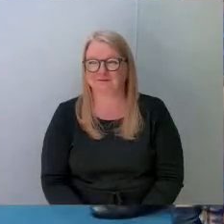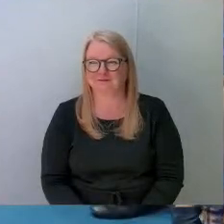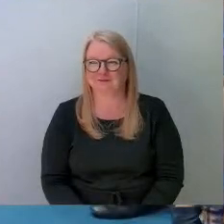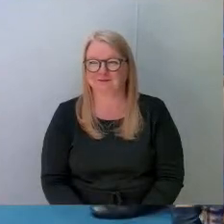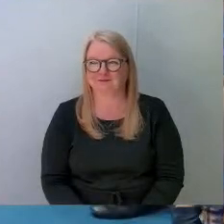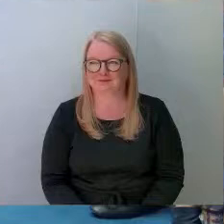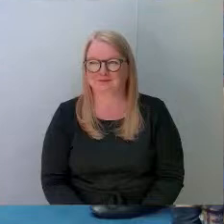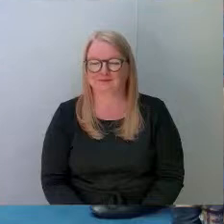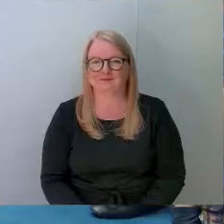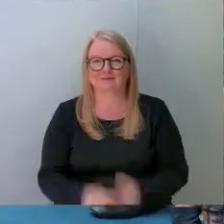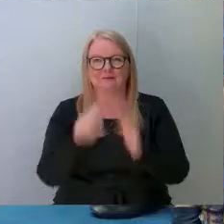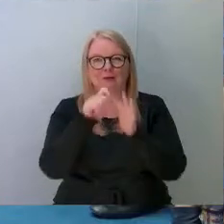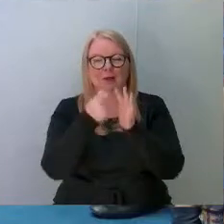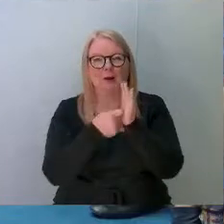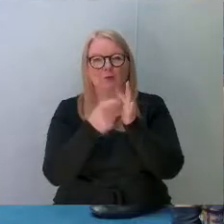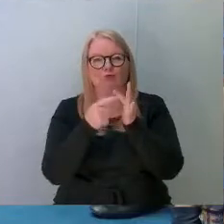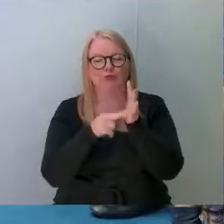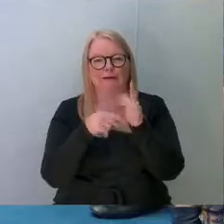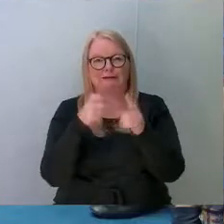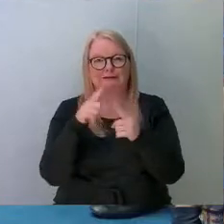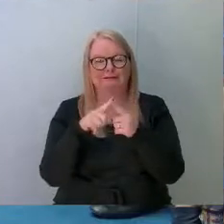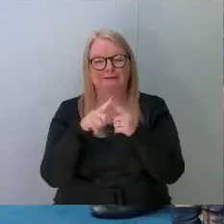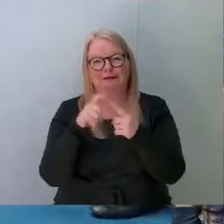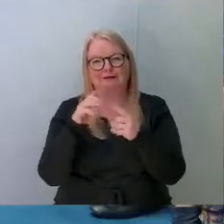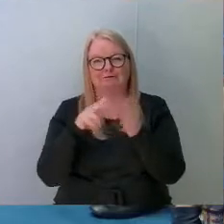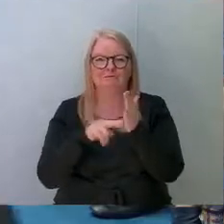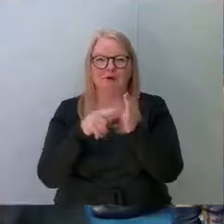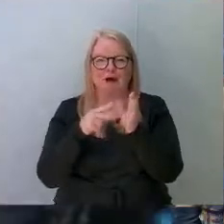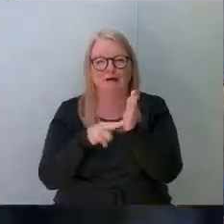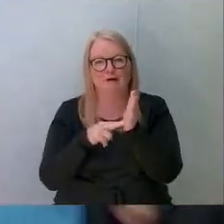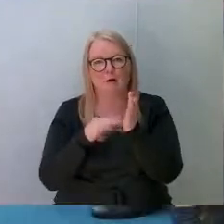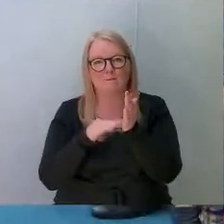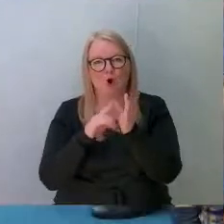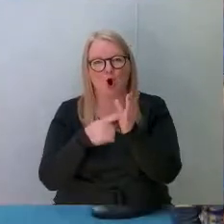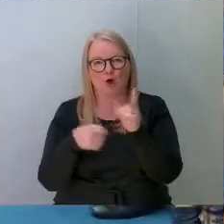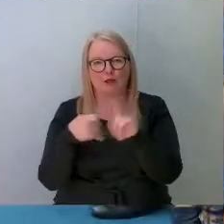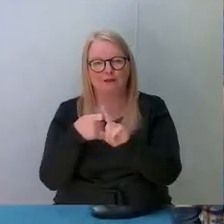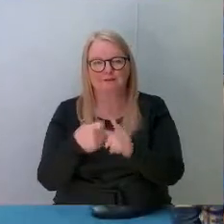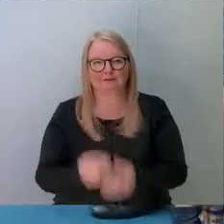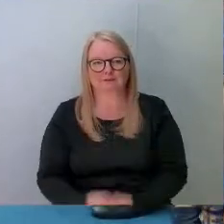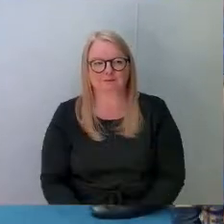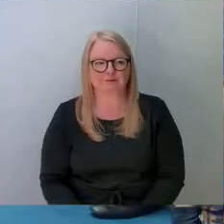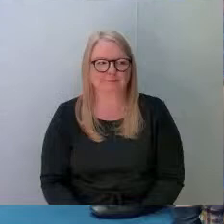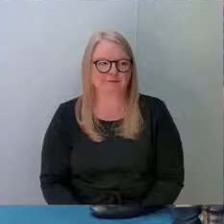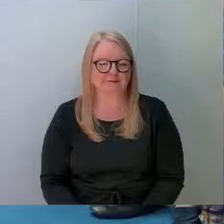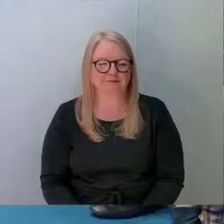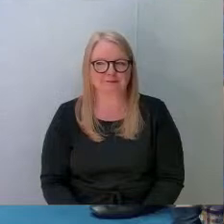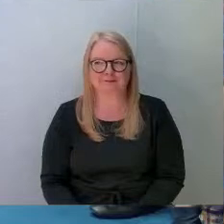Prince Agri van Mark.